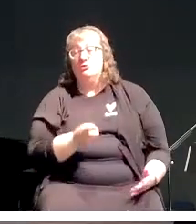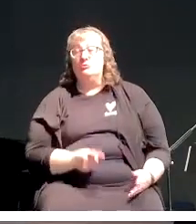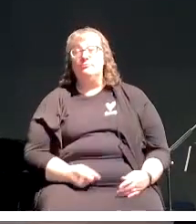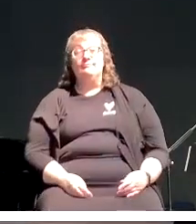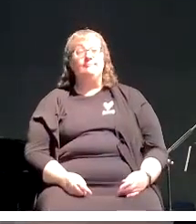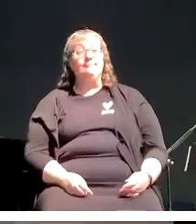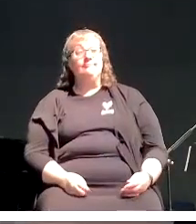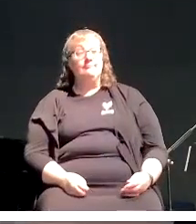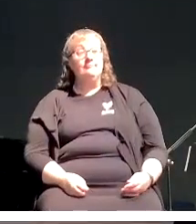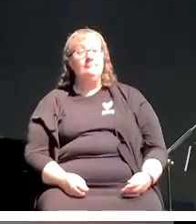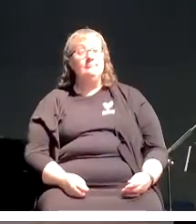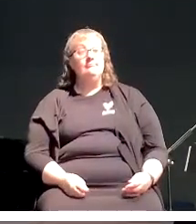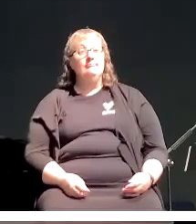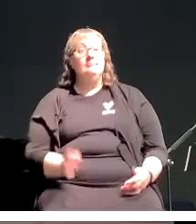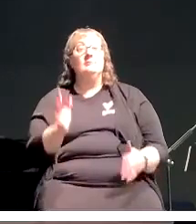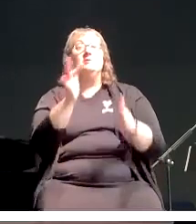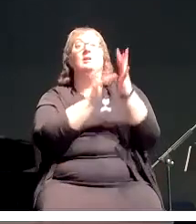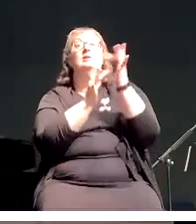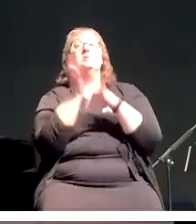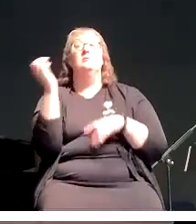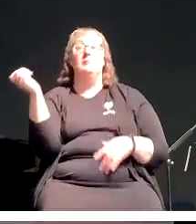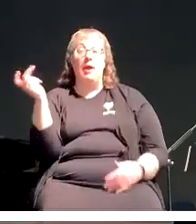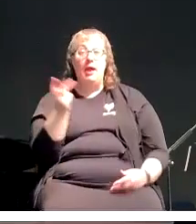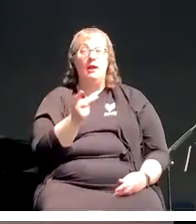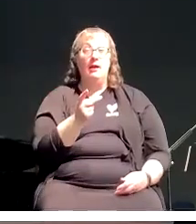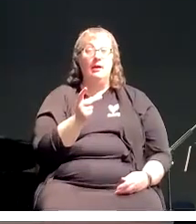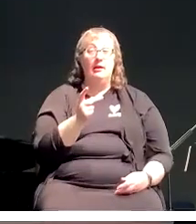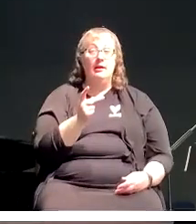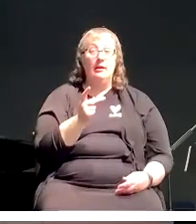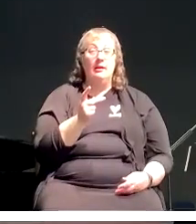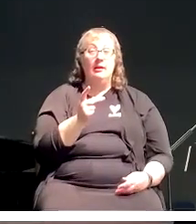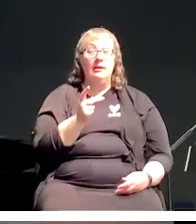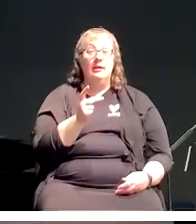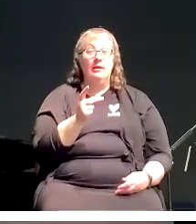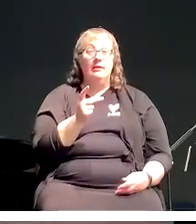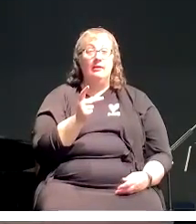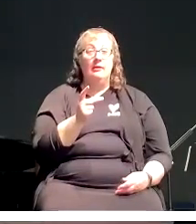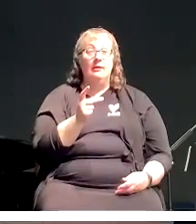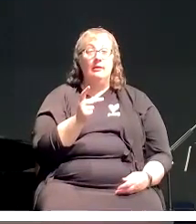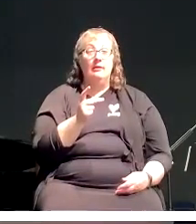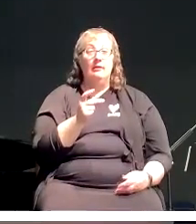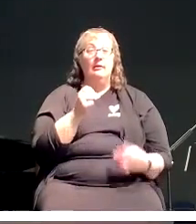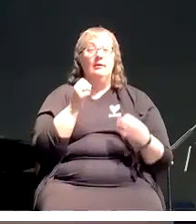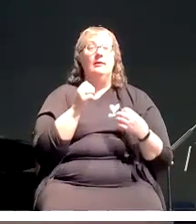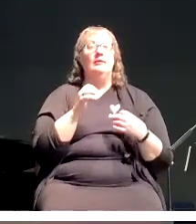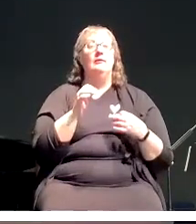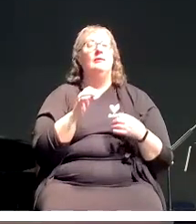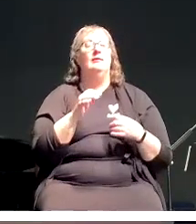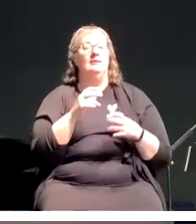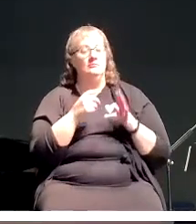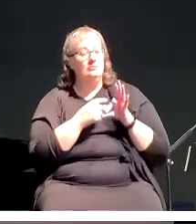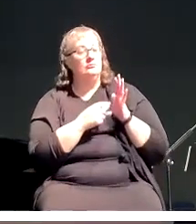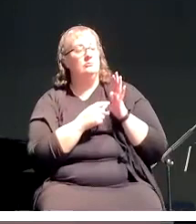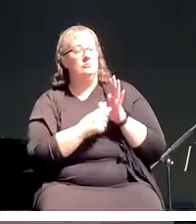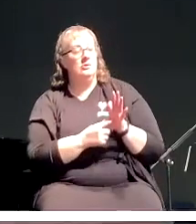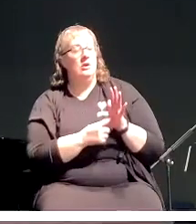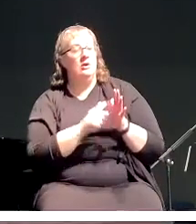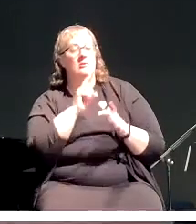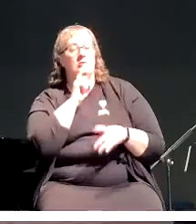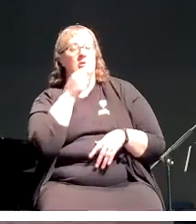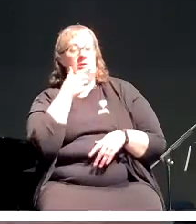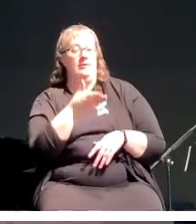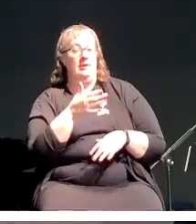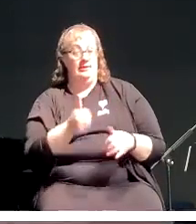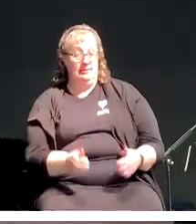Jesus was back. And he solidified it by showing them that he was really there, that